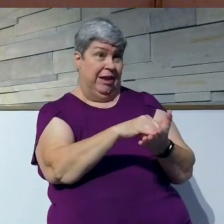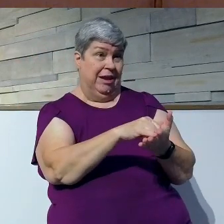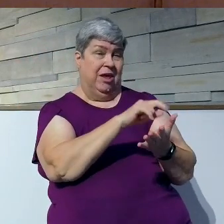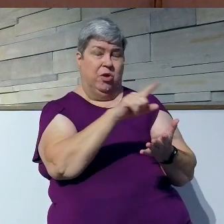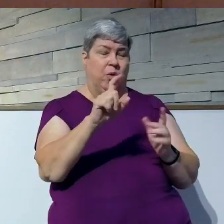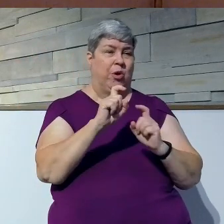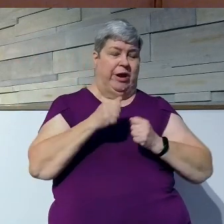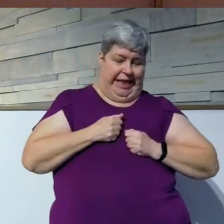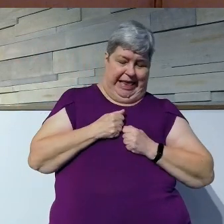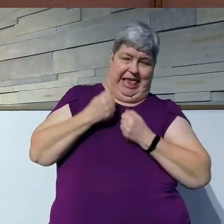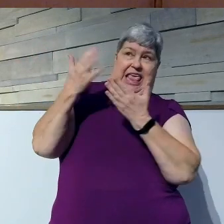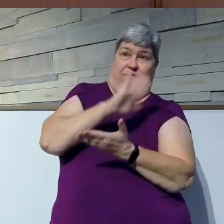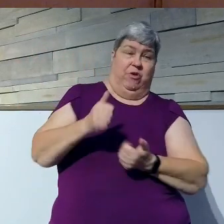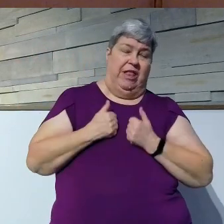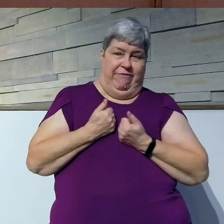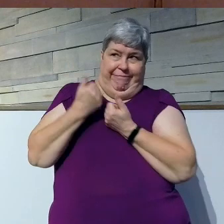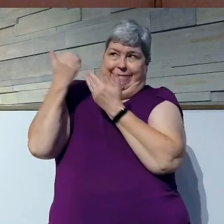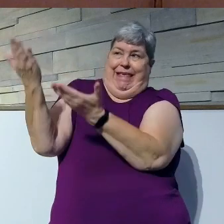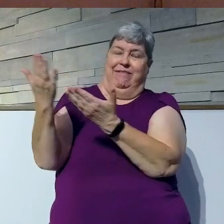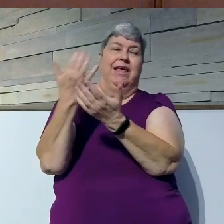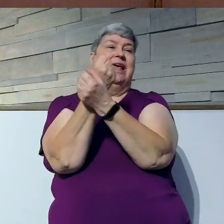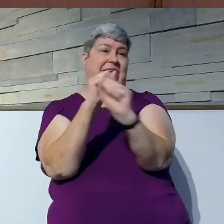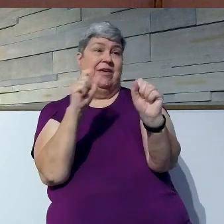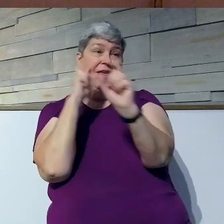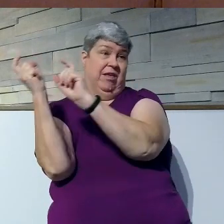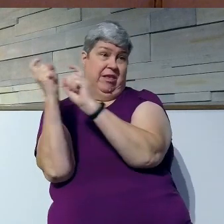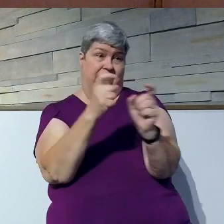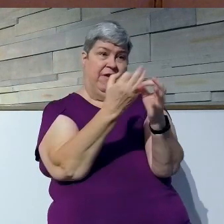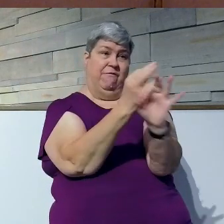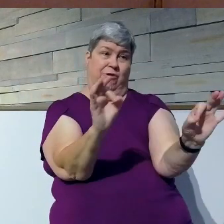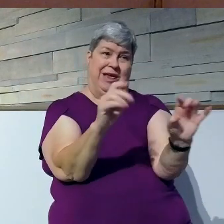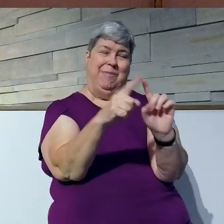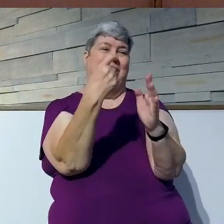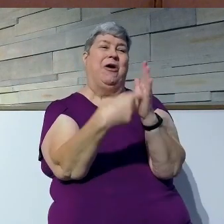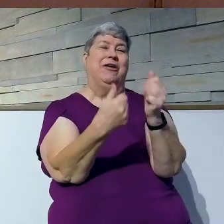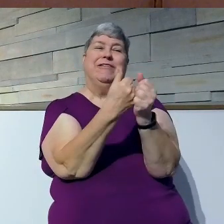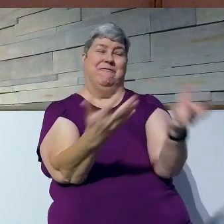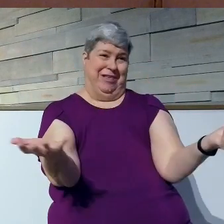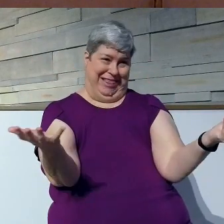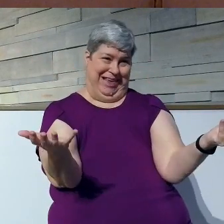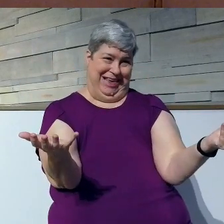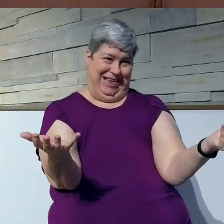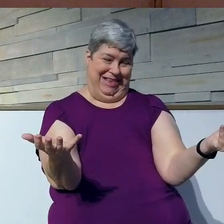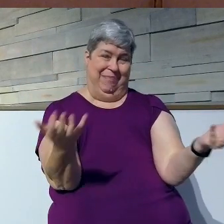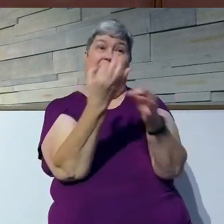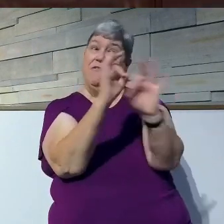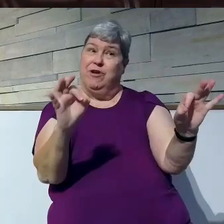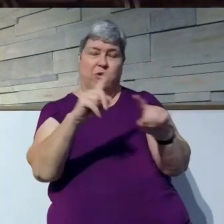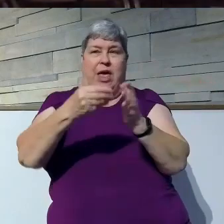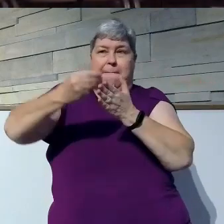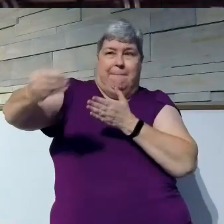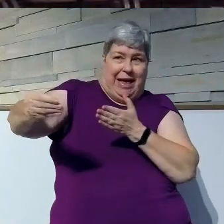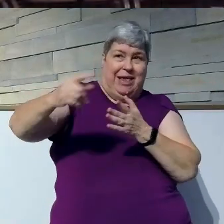you are giving your life. That's why salvation is free, but it'll cost you everything. It's free. You can't buy